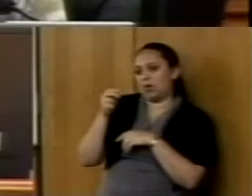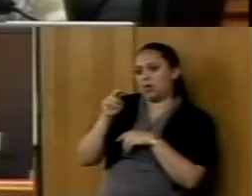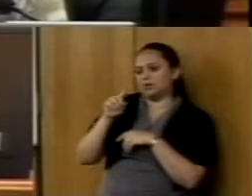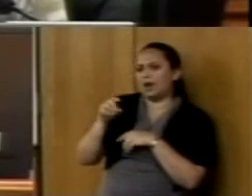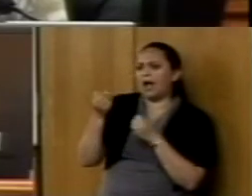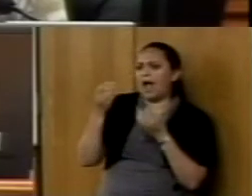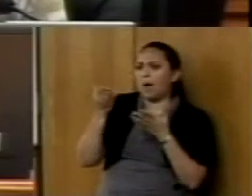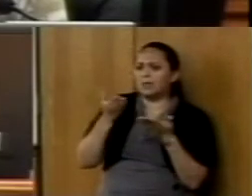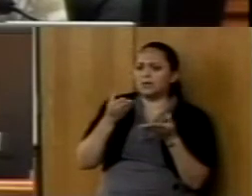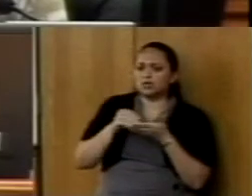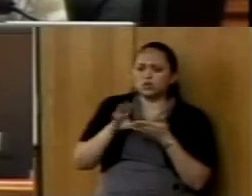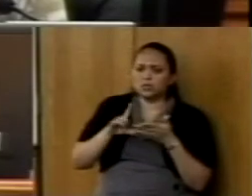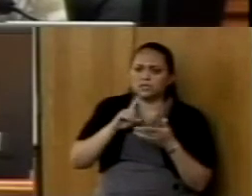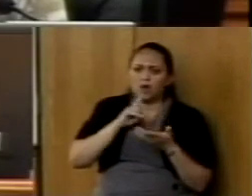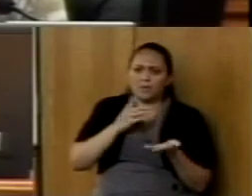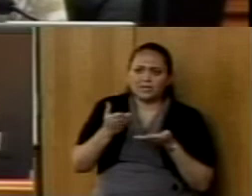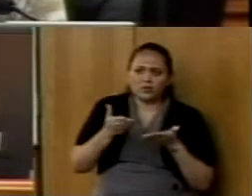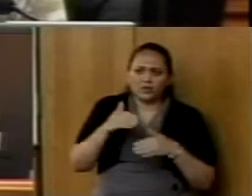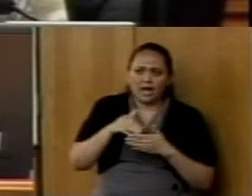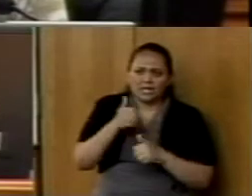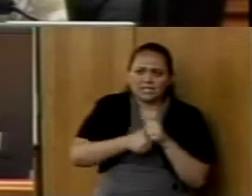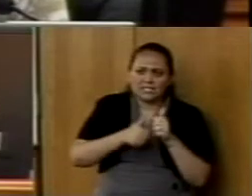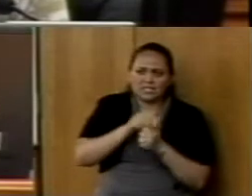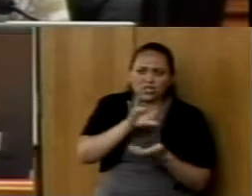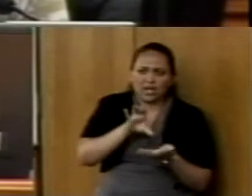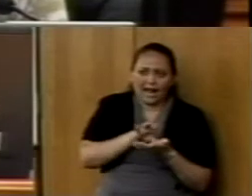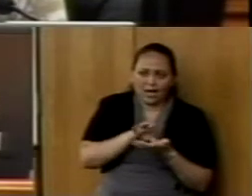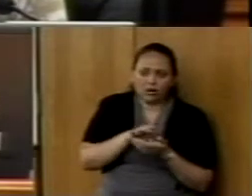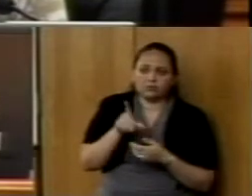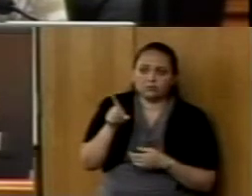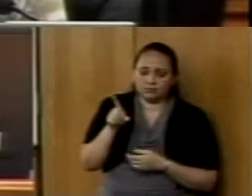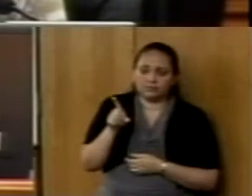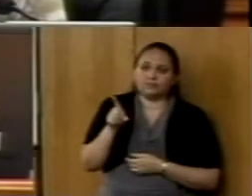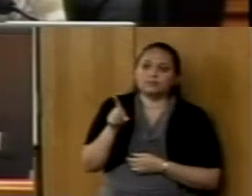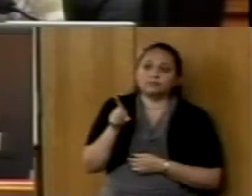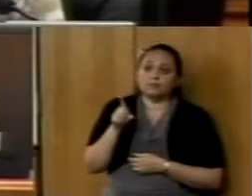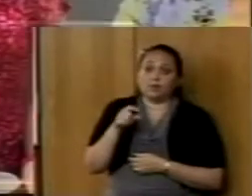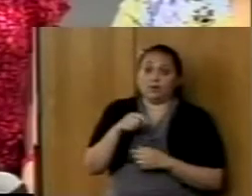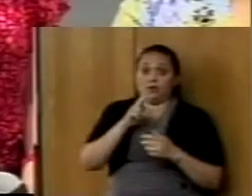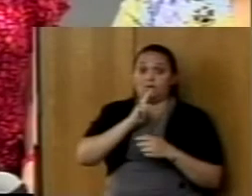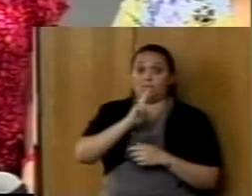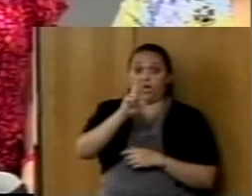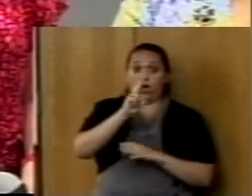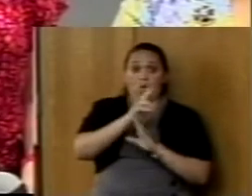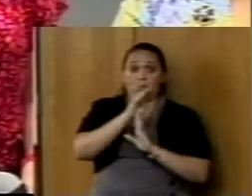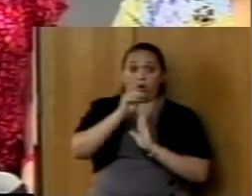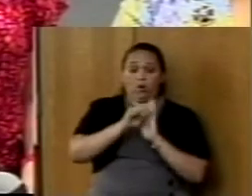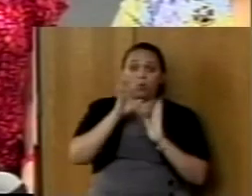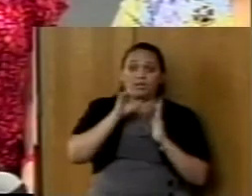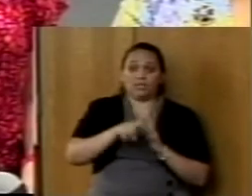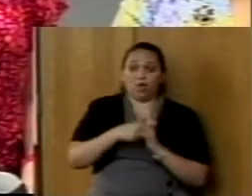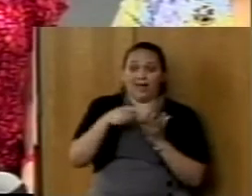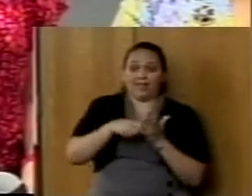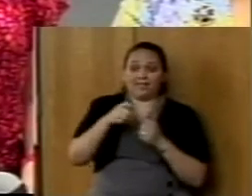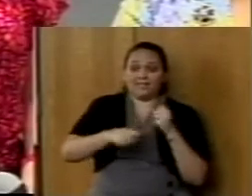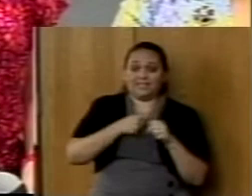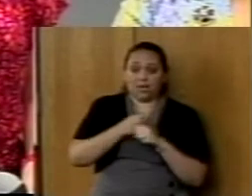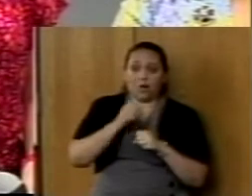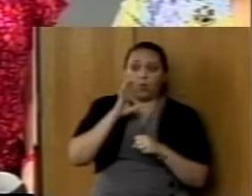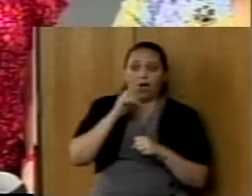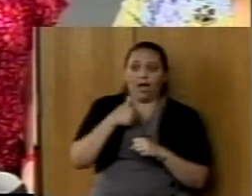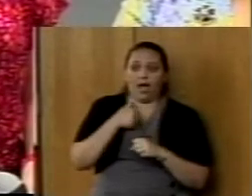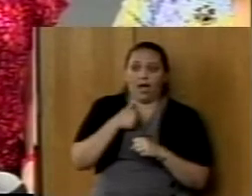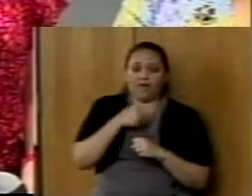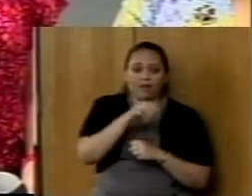students are being serviced at each center? Do you have an idea? The 3-year-old program, we will start this year, and we will have